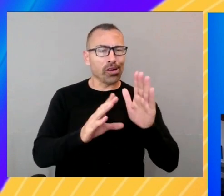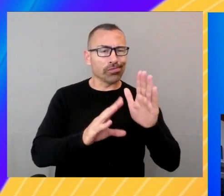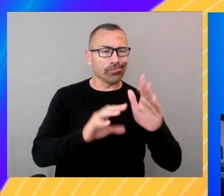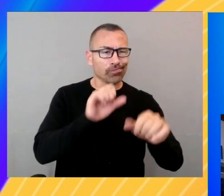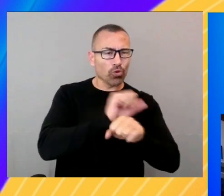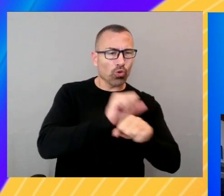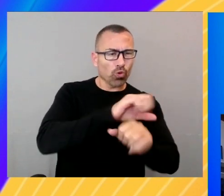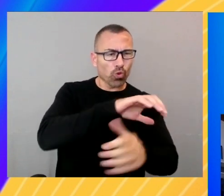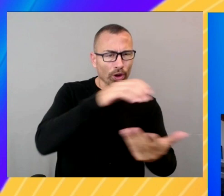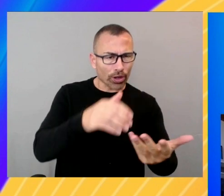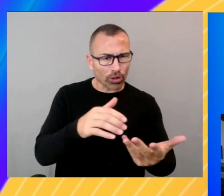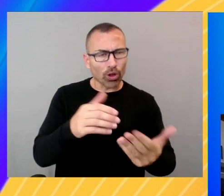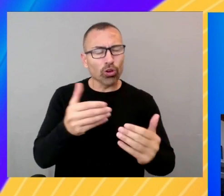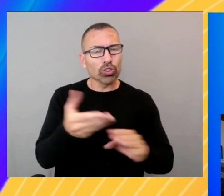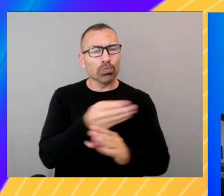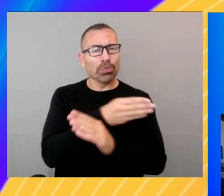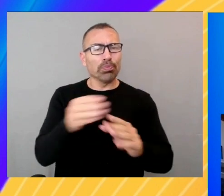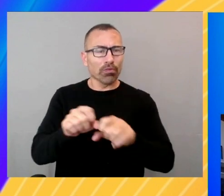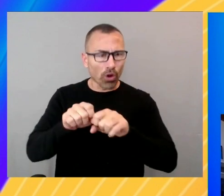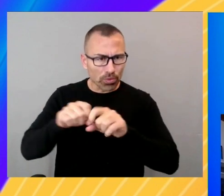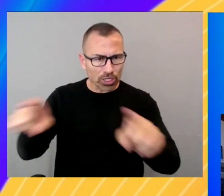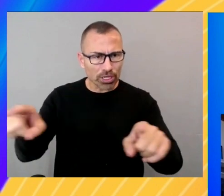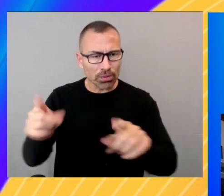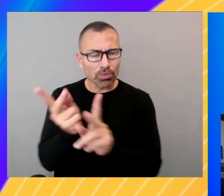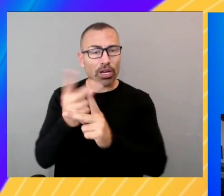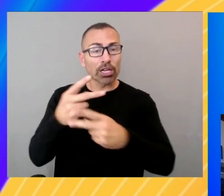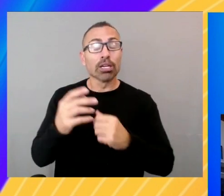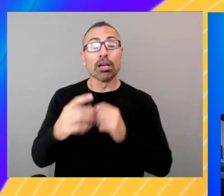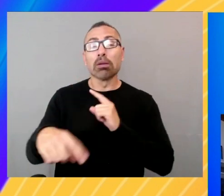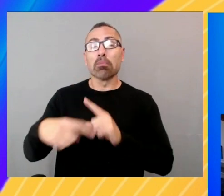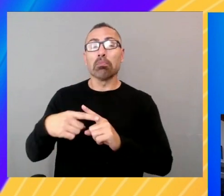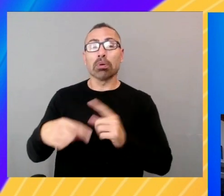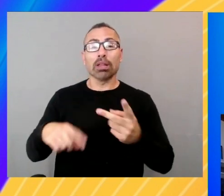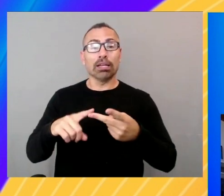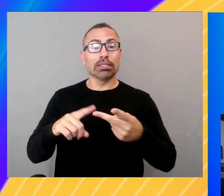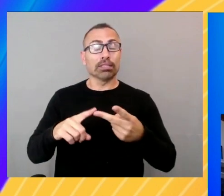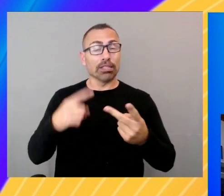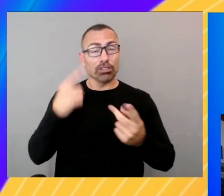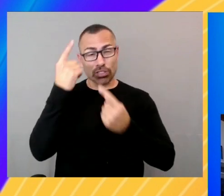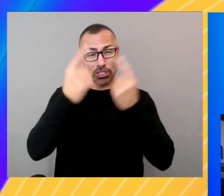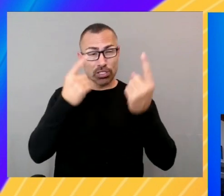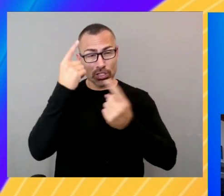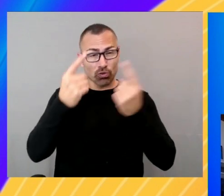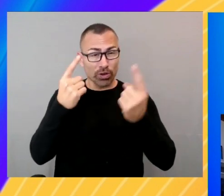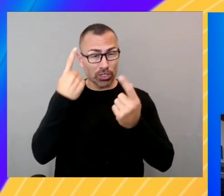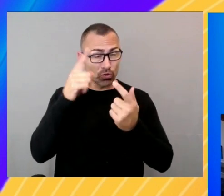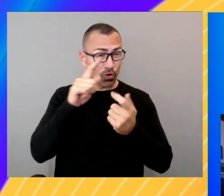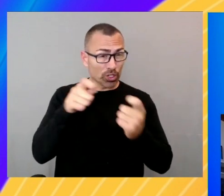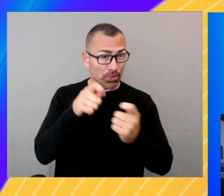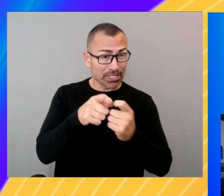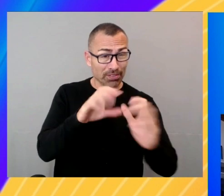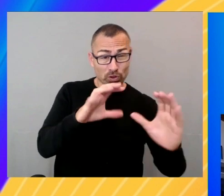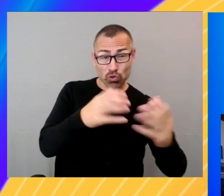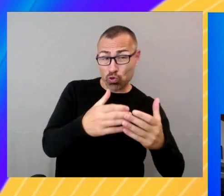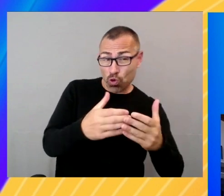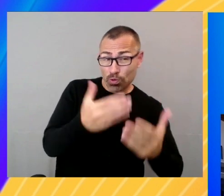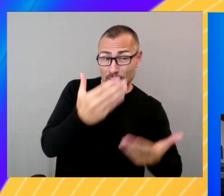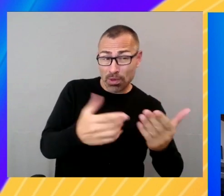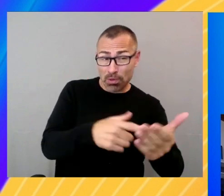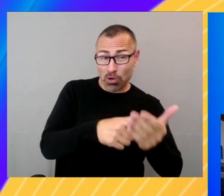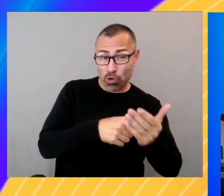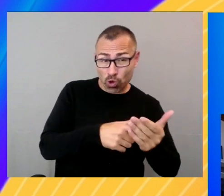application considerations as well. Do we need to patch specific groups of our application workload before we can go ahead and proceed with the